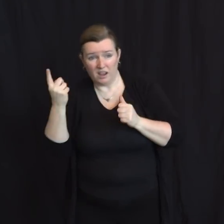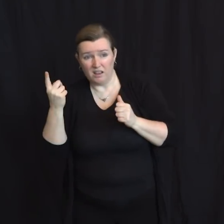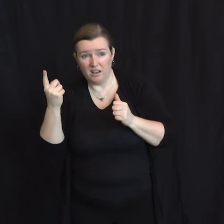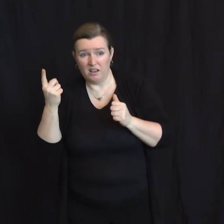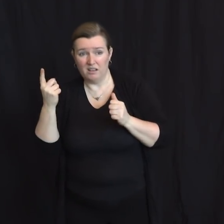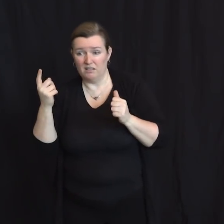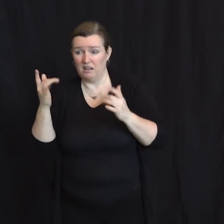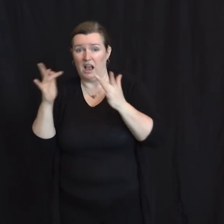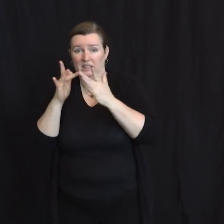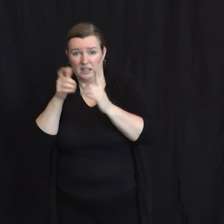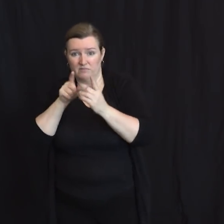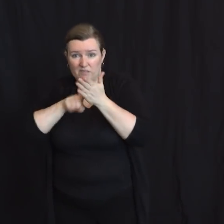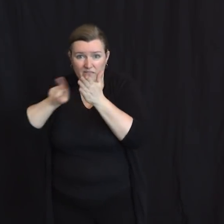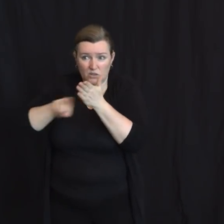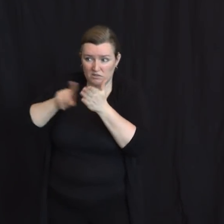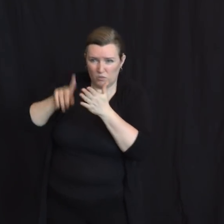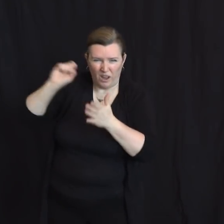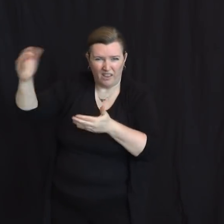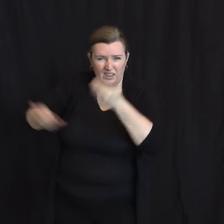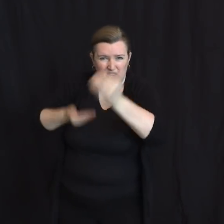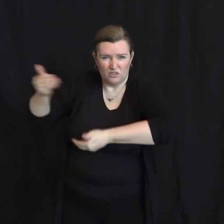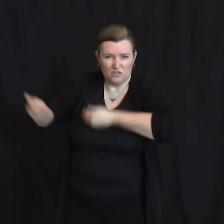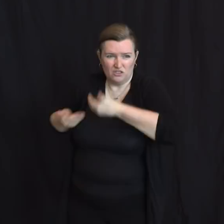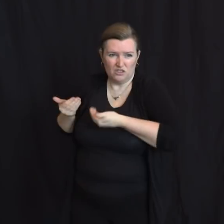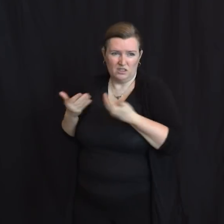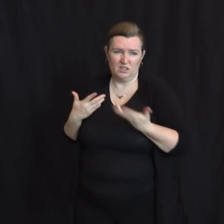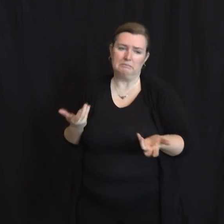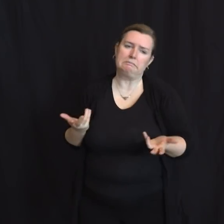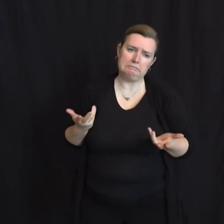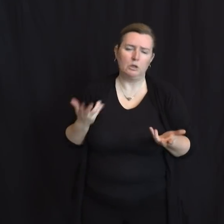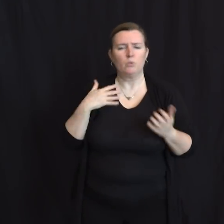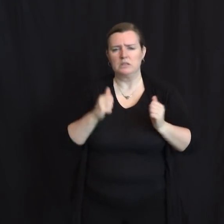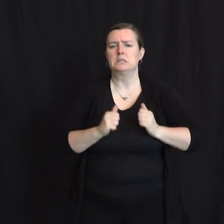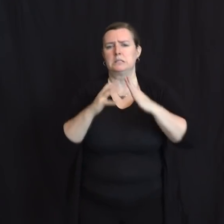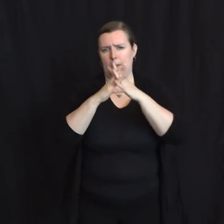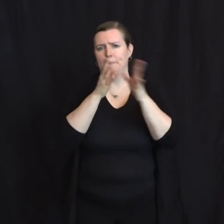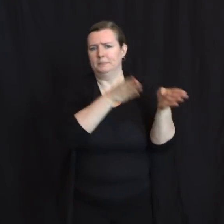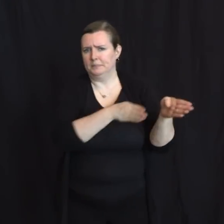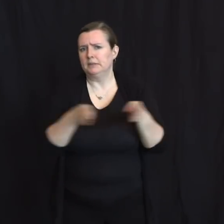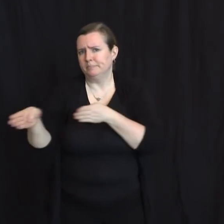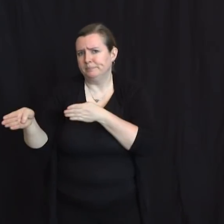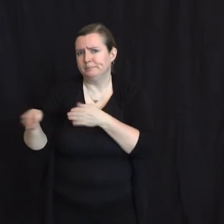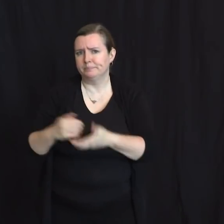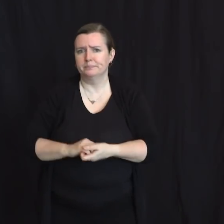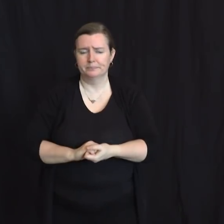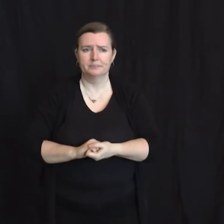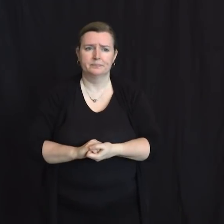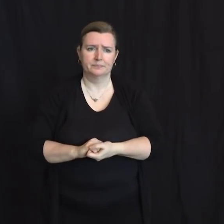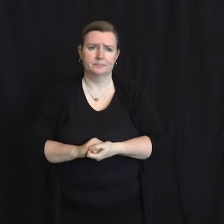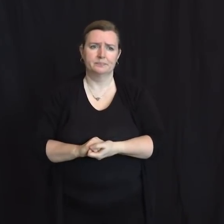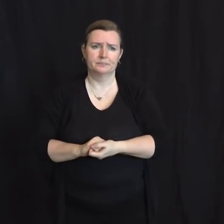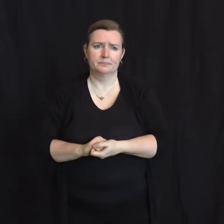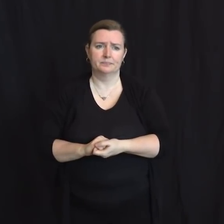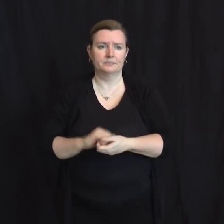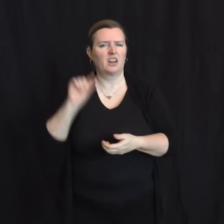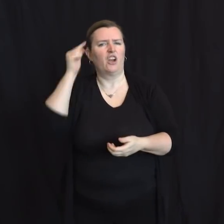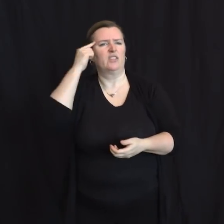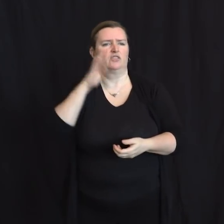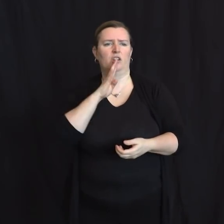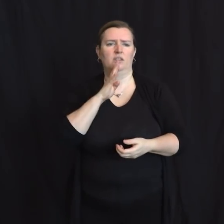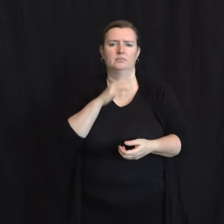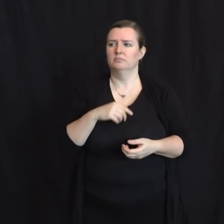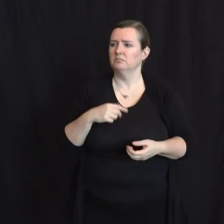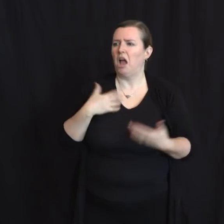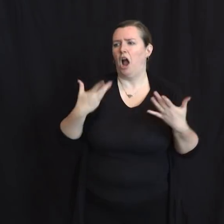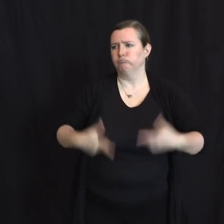need. But we will have a plan. I've already masked up here, so forgive me for that. A